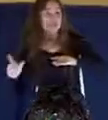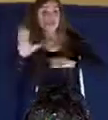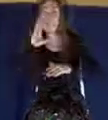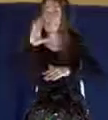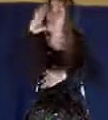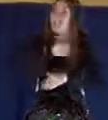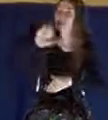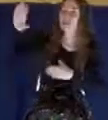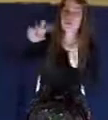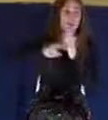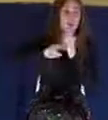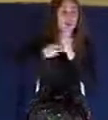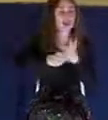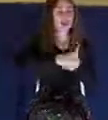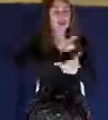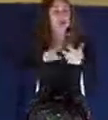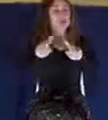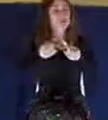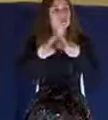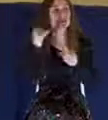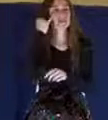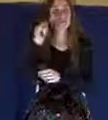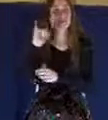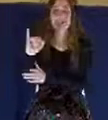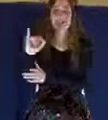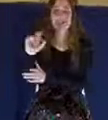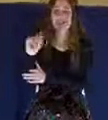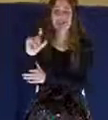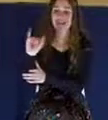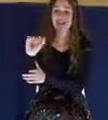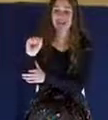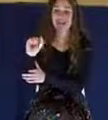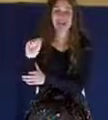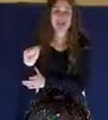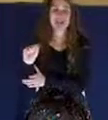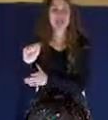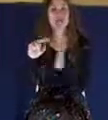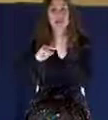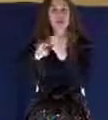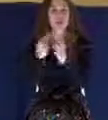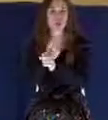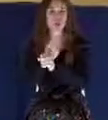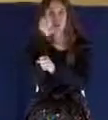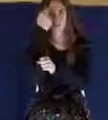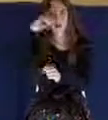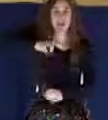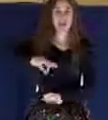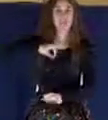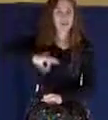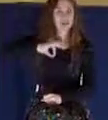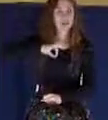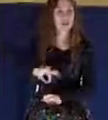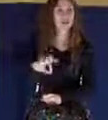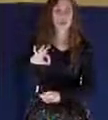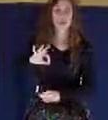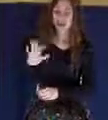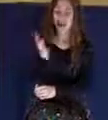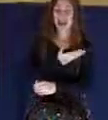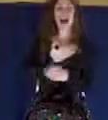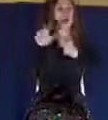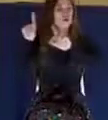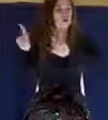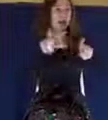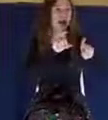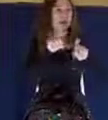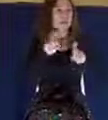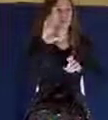our trials, then our trials will be our servants, not our masters, and we'll know what God is doing, and all